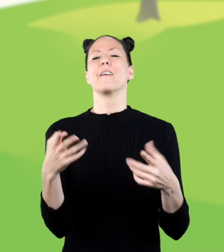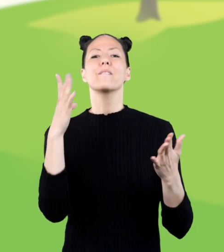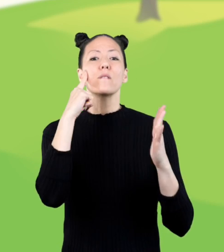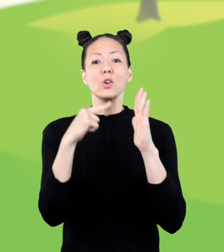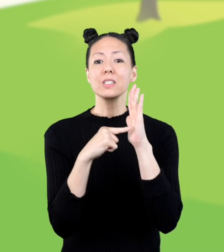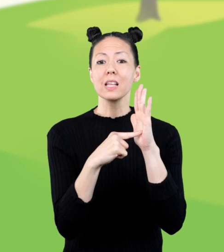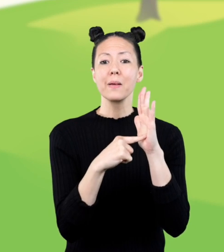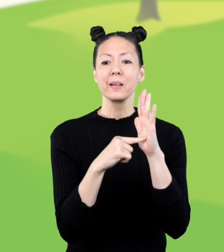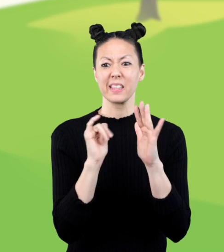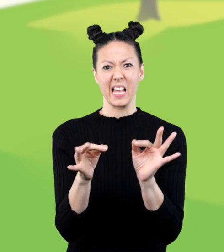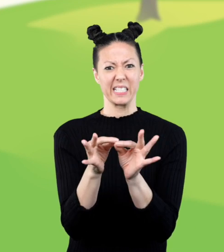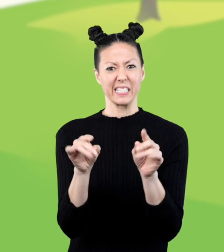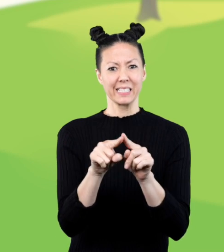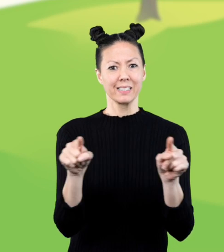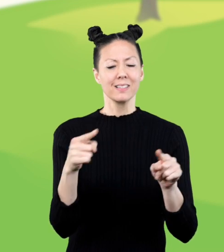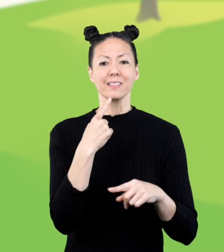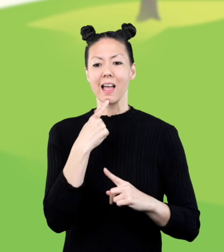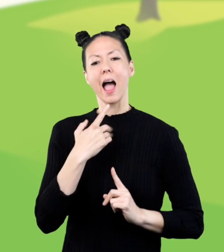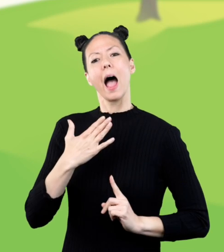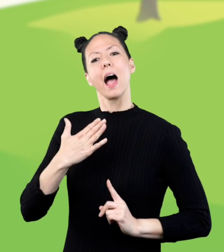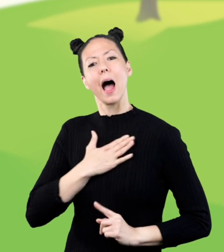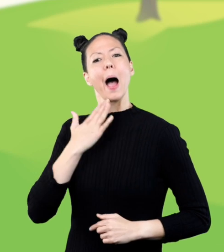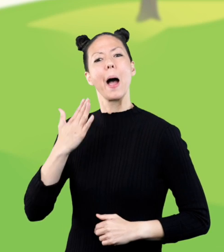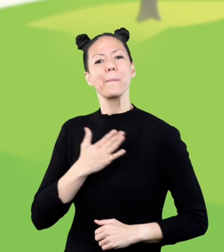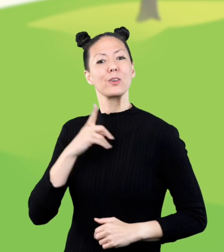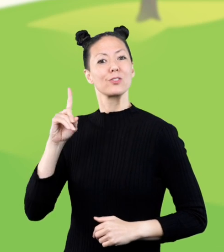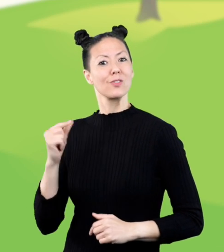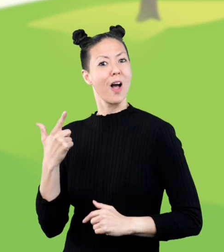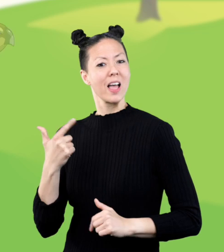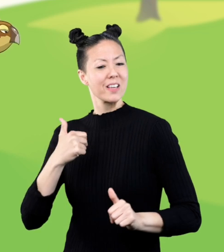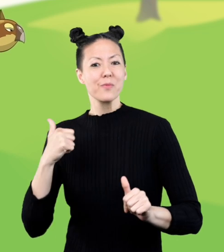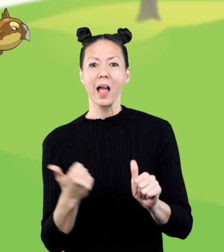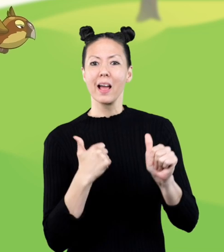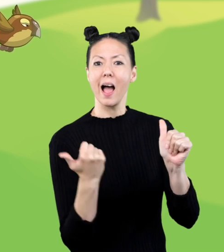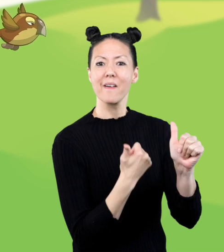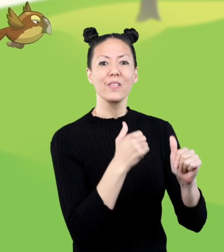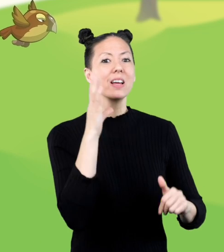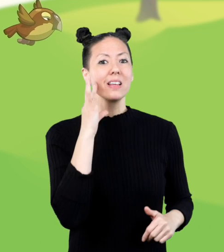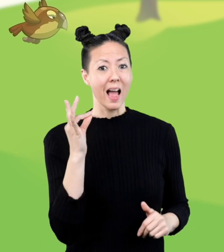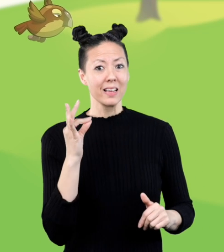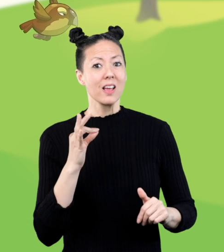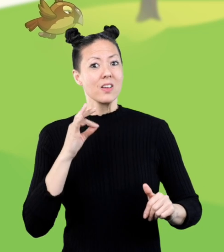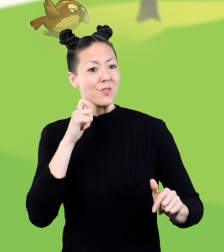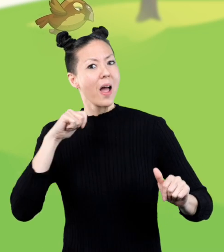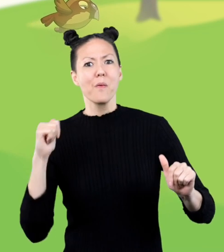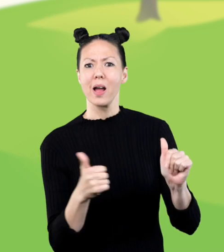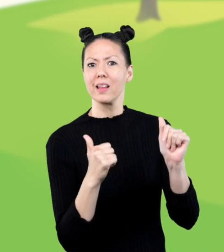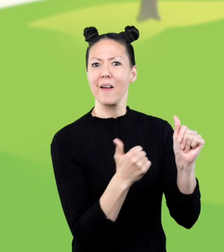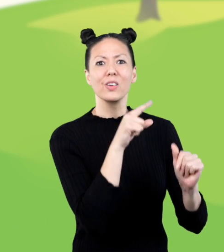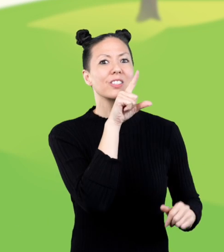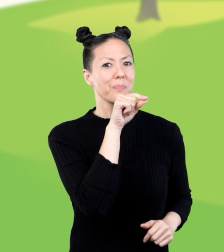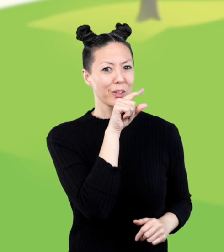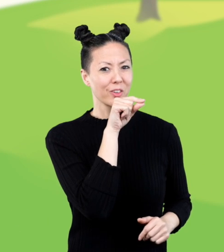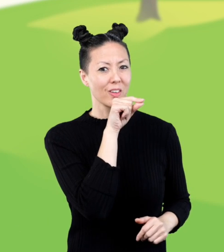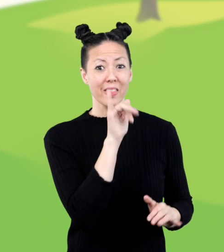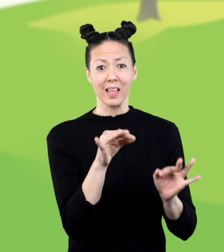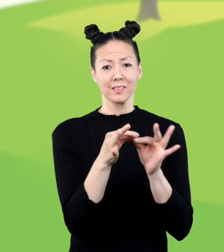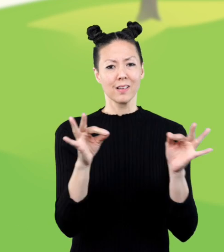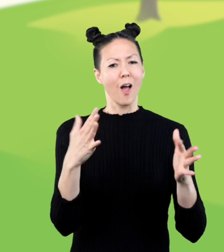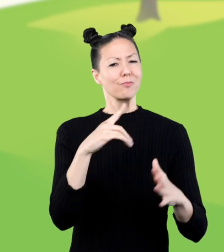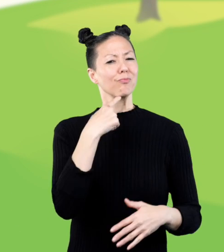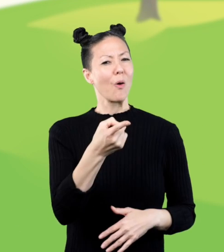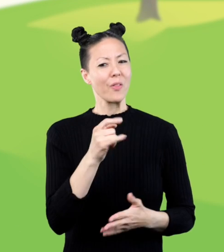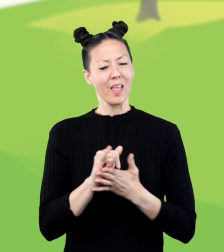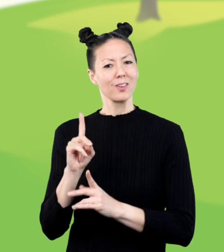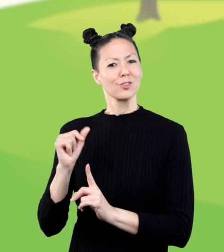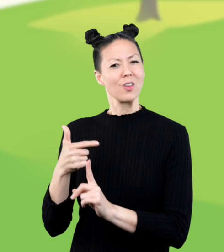example, in the sentence, the happy dog ran after the cat who was chasing the bird. The sentence tells you the dog